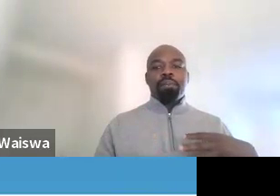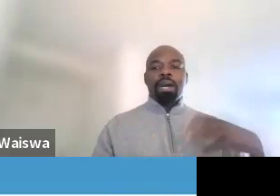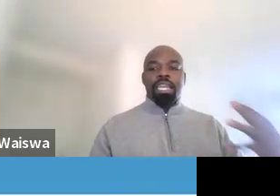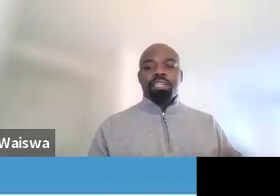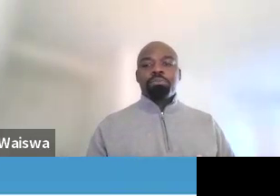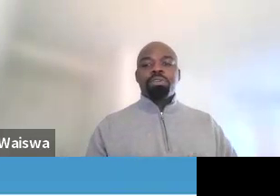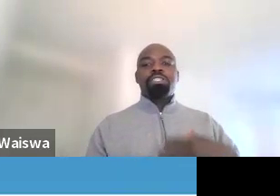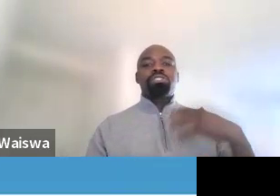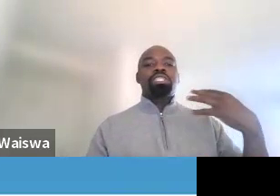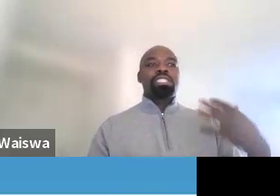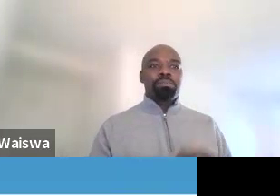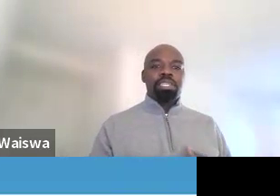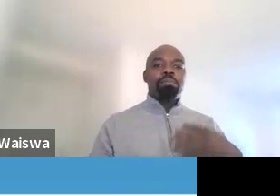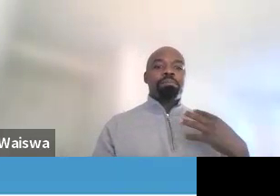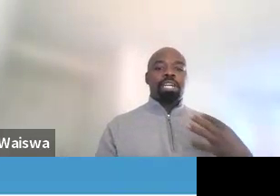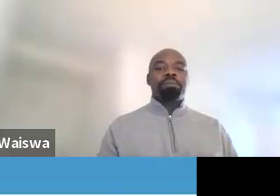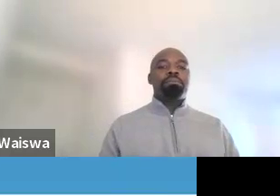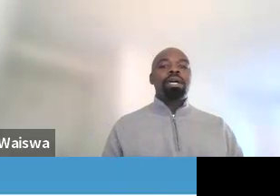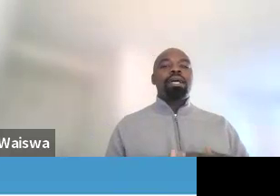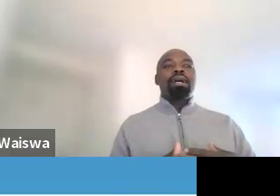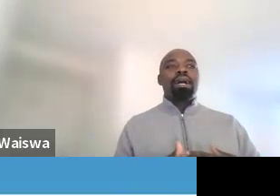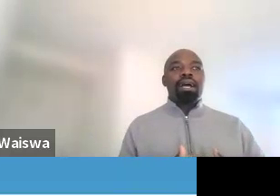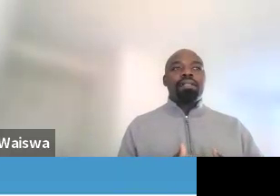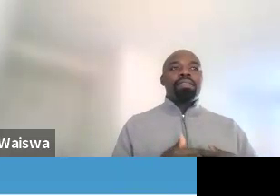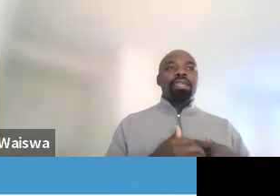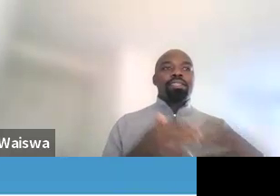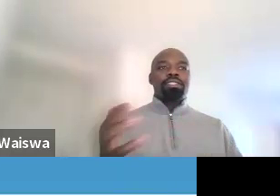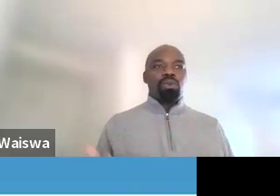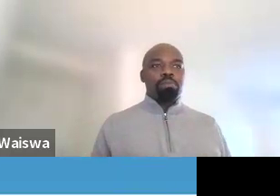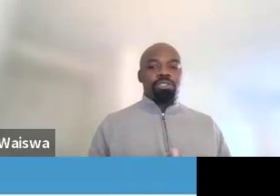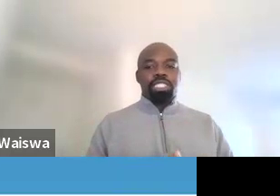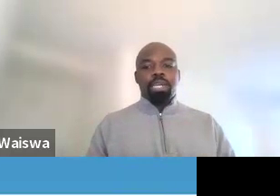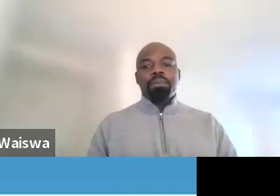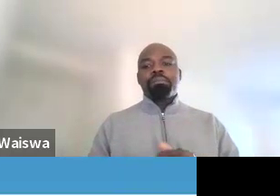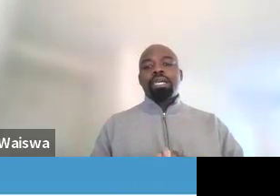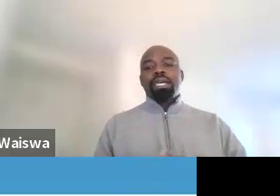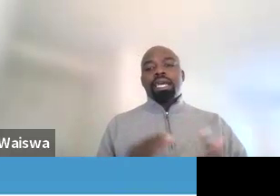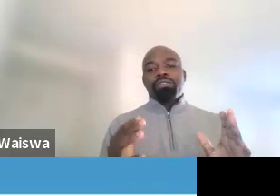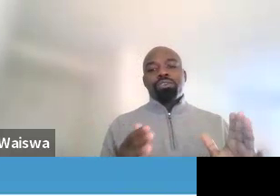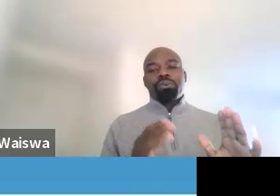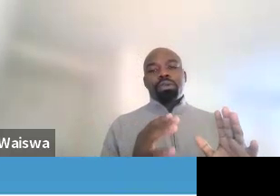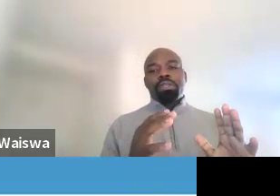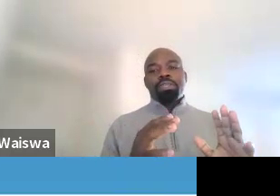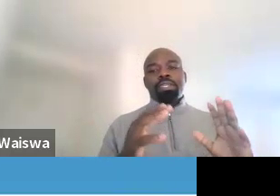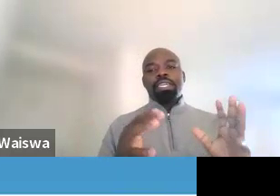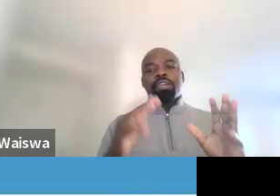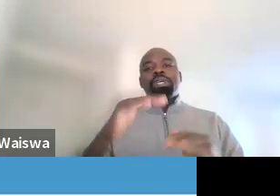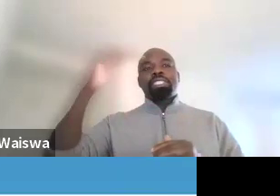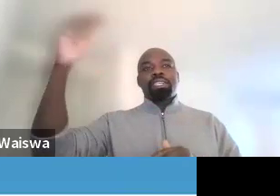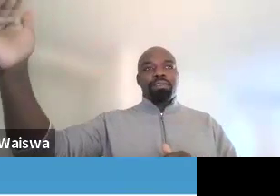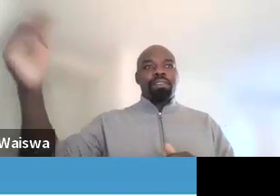shows in the community, it shows that this is a bigger problem than just one person's problem. And so